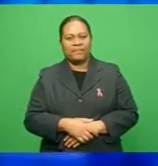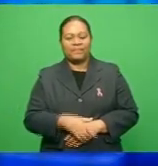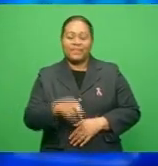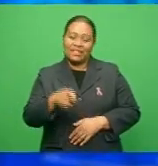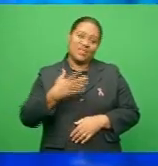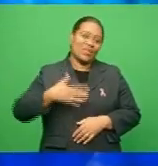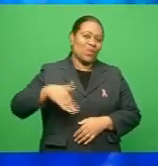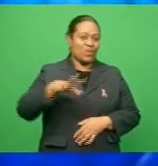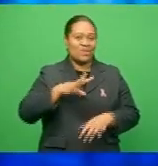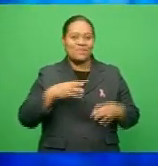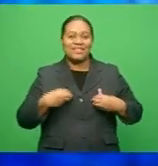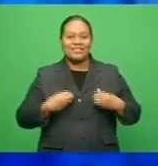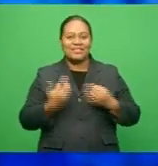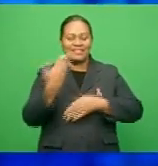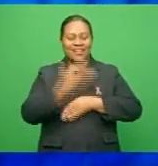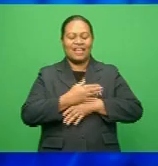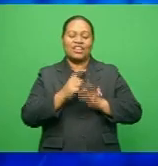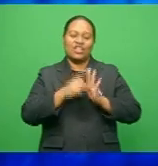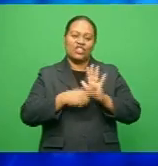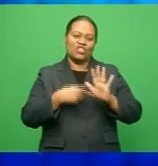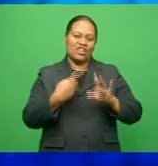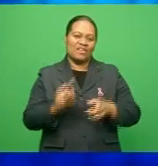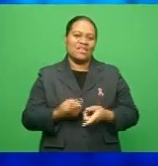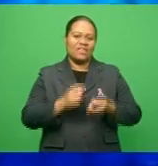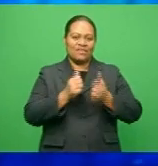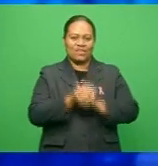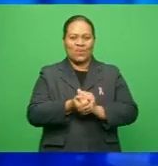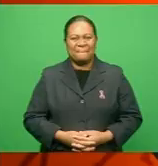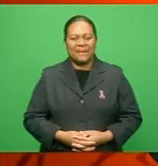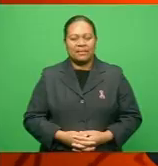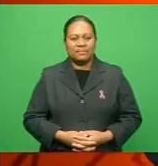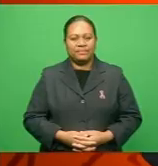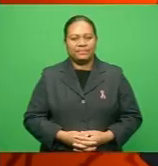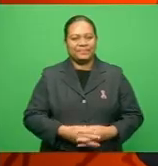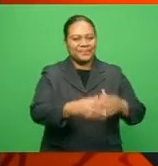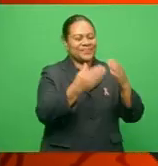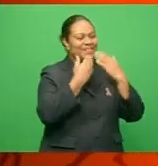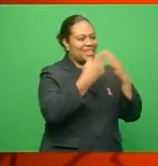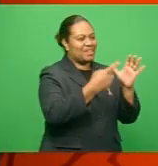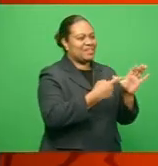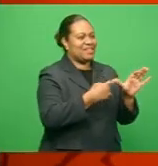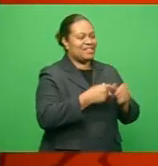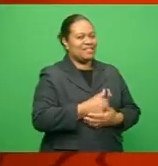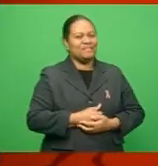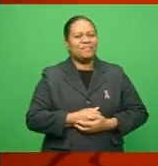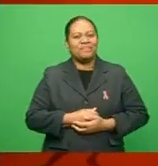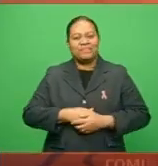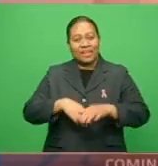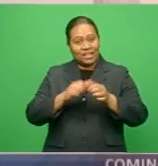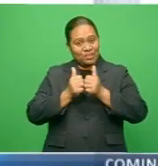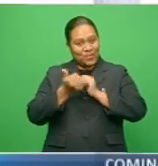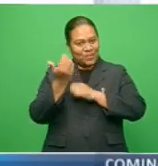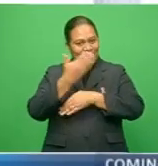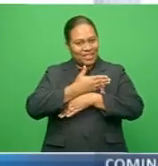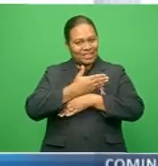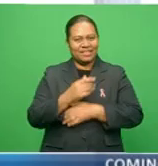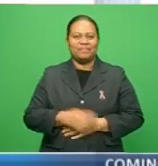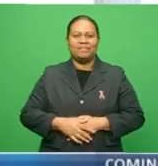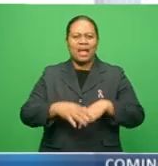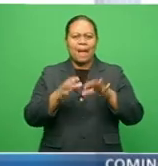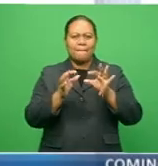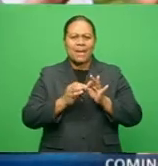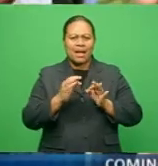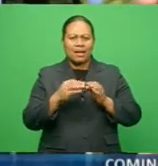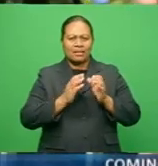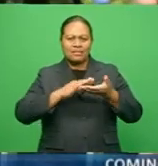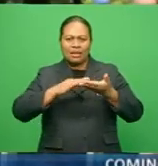That's all from business tonight. Jamie joins you now with the latest from sports. Vinakapanisa and good evening in sports tonight.